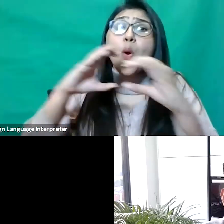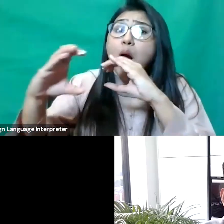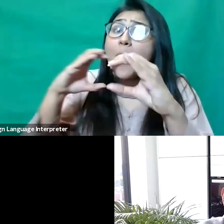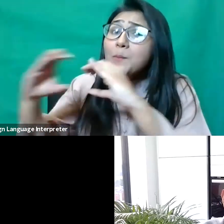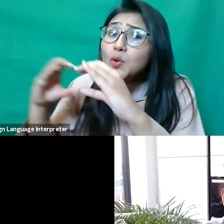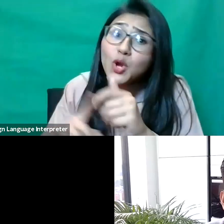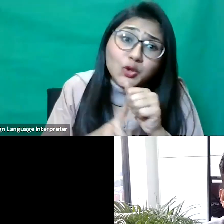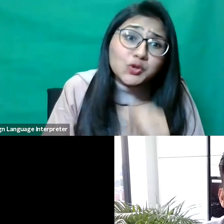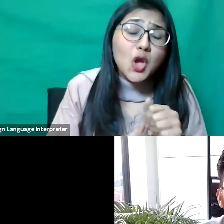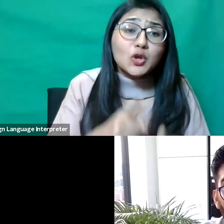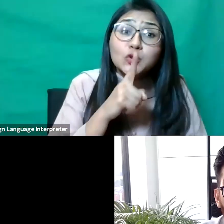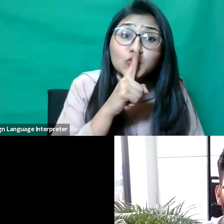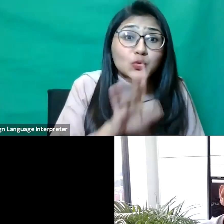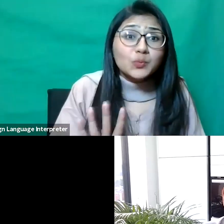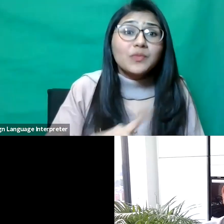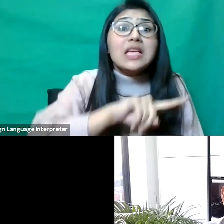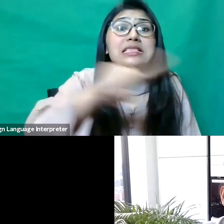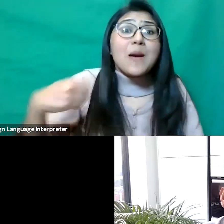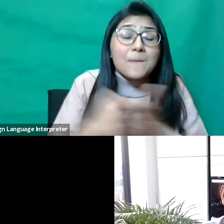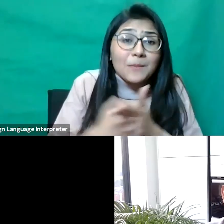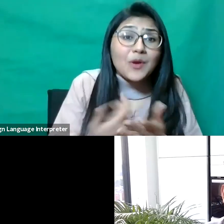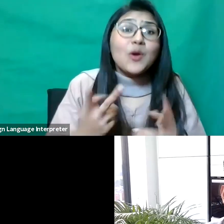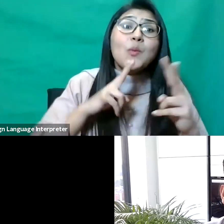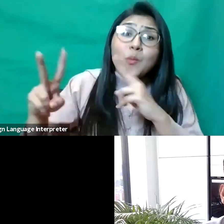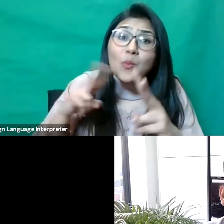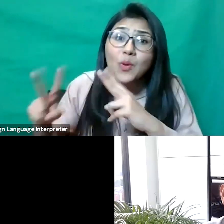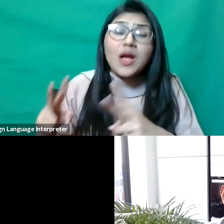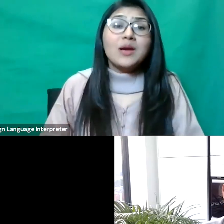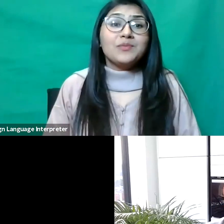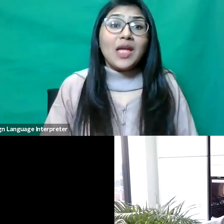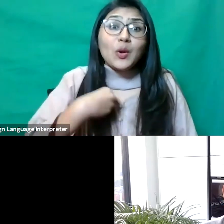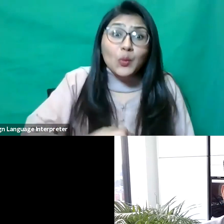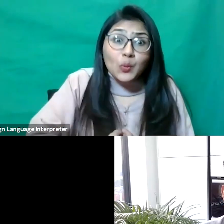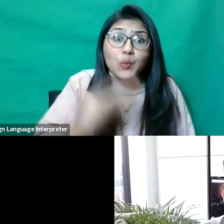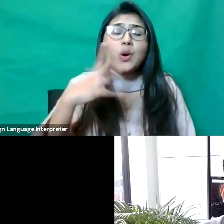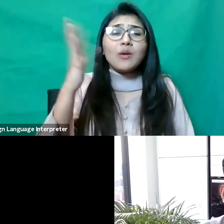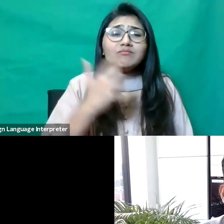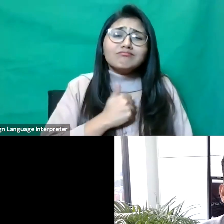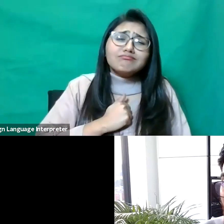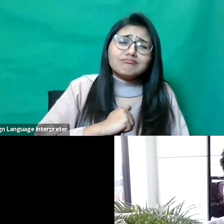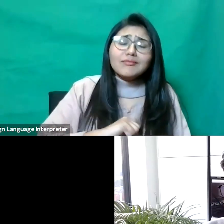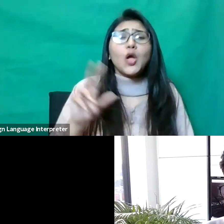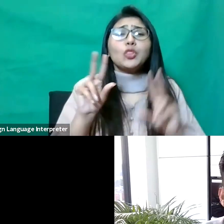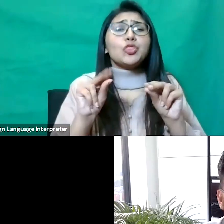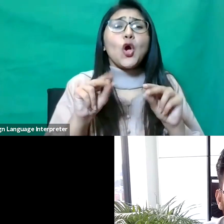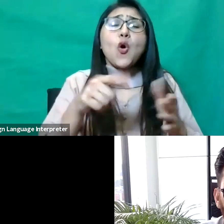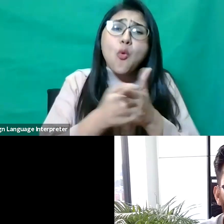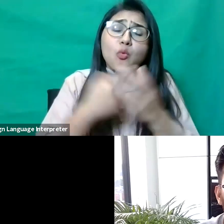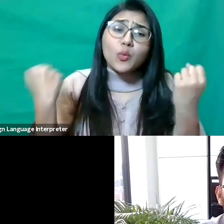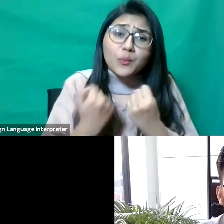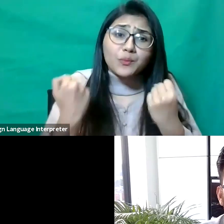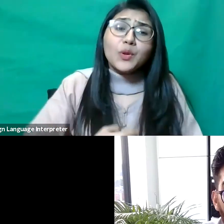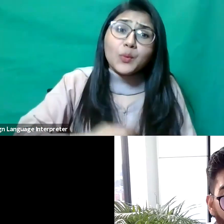no harm to hide your feelings inside, that way you were suffering inside, that if you're